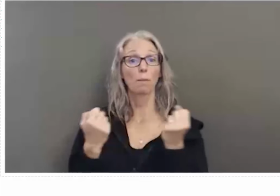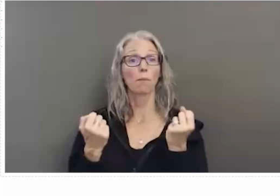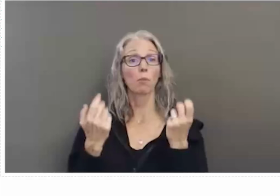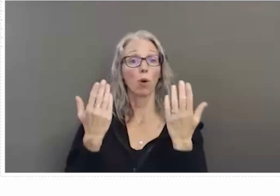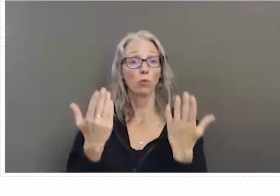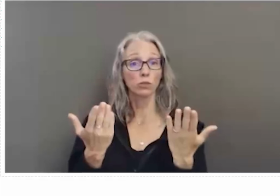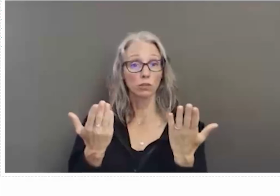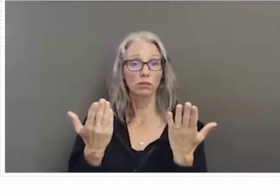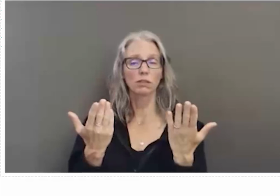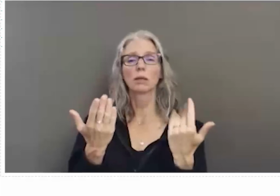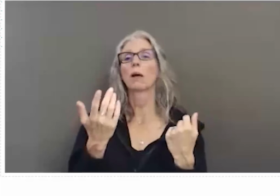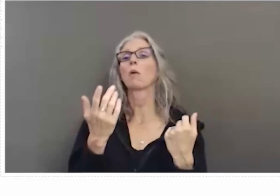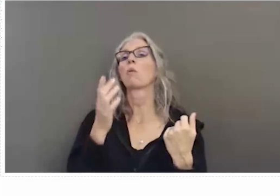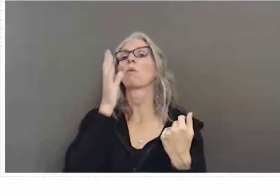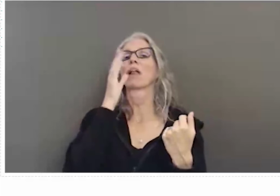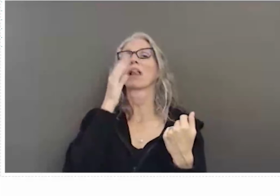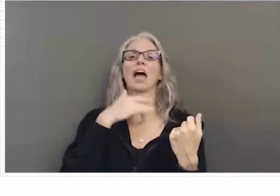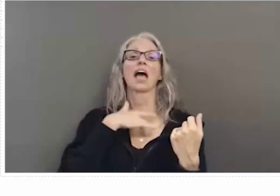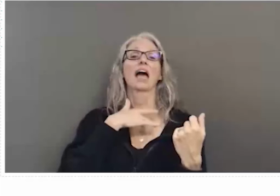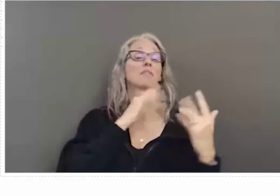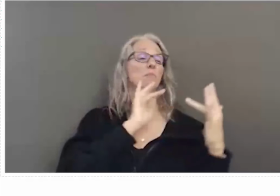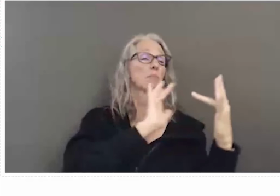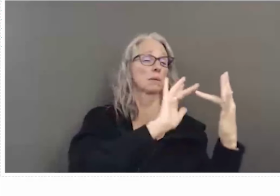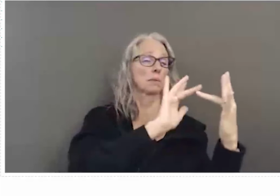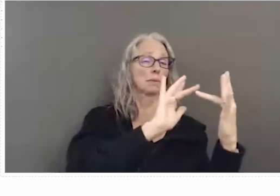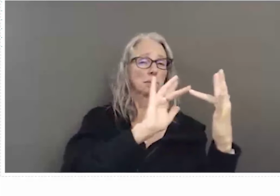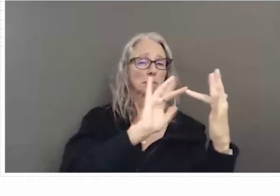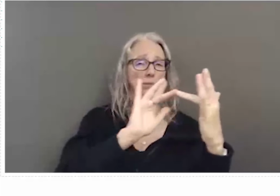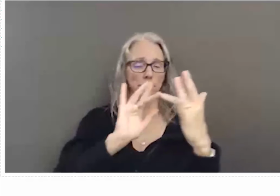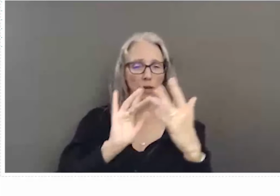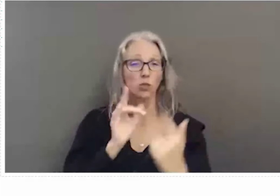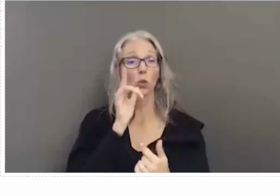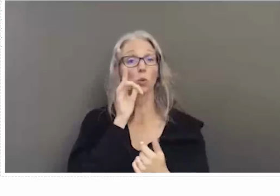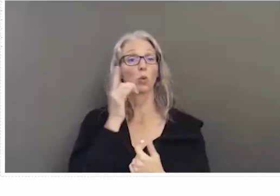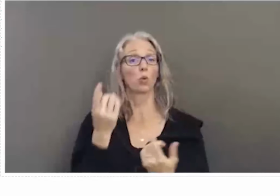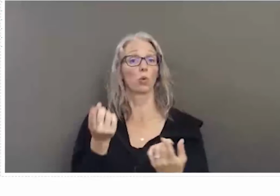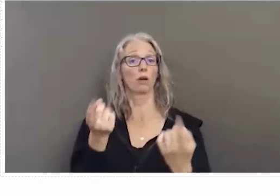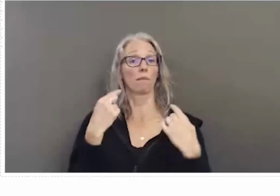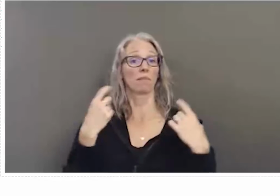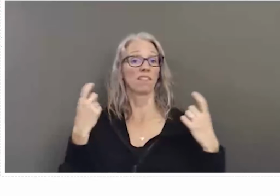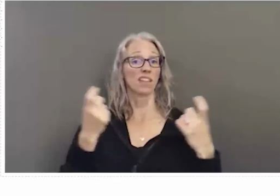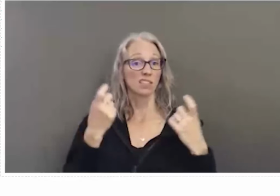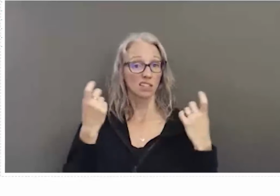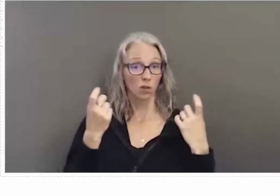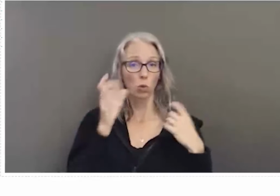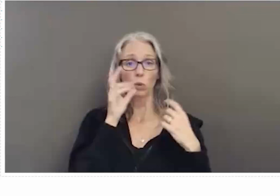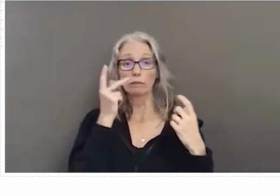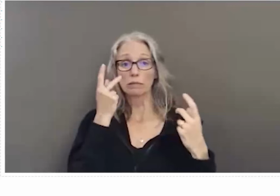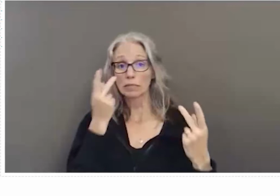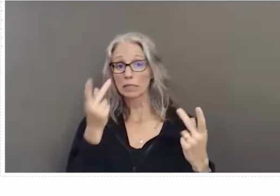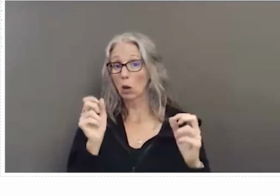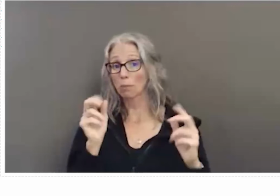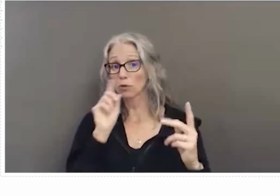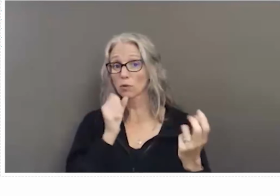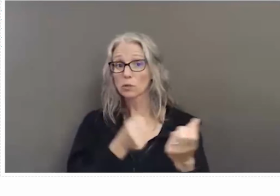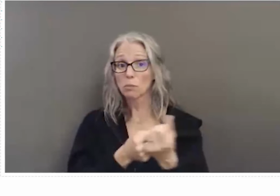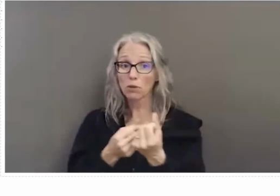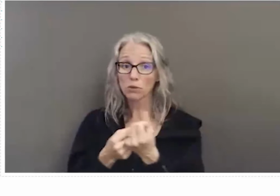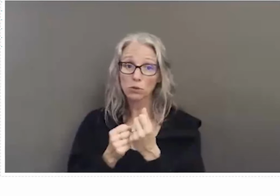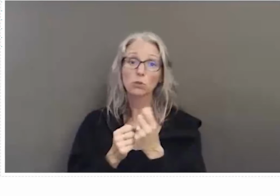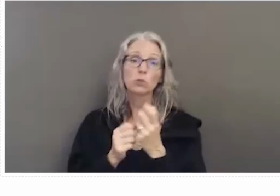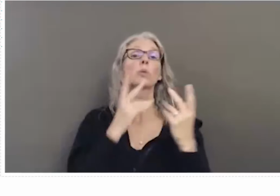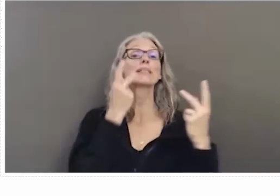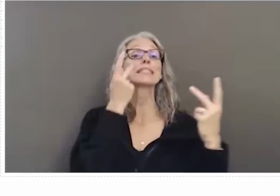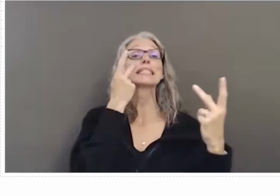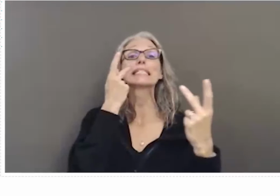amount of thousand of people who attend the event or the festival. But in reality, it's never about impressions.